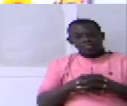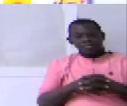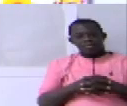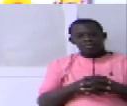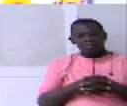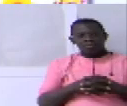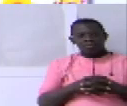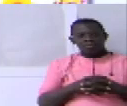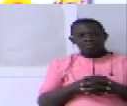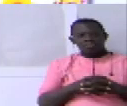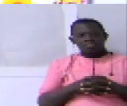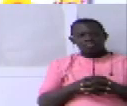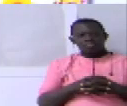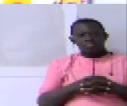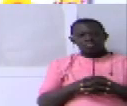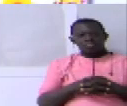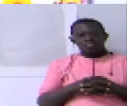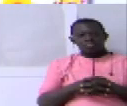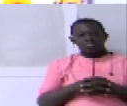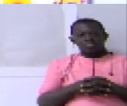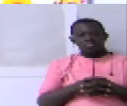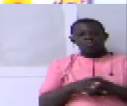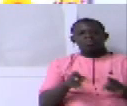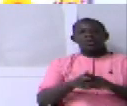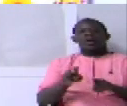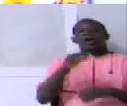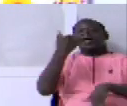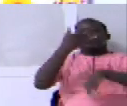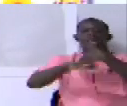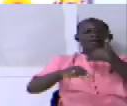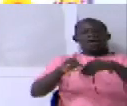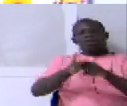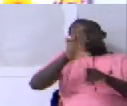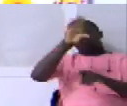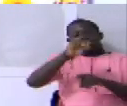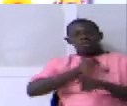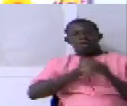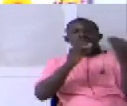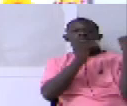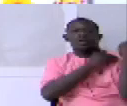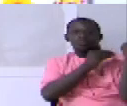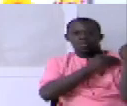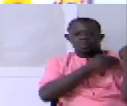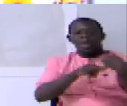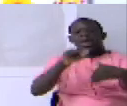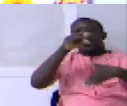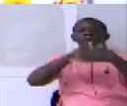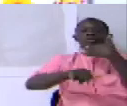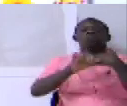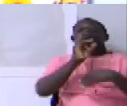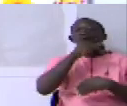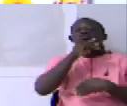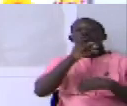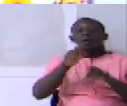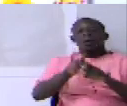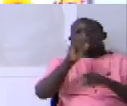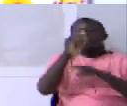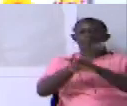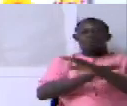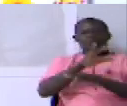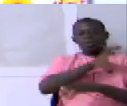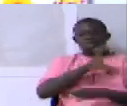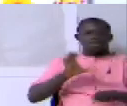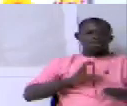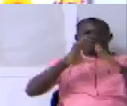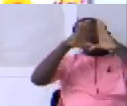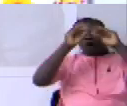kasola. No, I've never do my duties in Joshua, but I normally goes there when I was a chief officer. I normally goes there on patrol. But